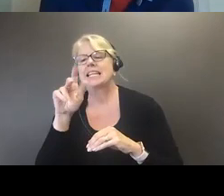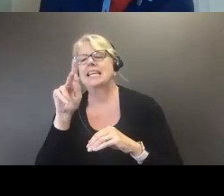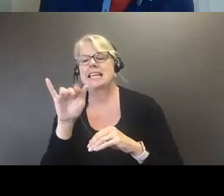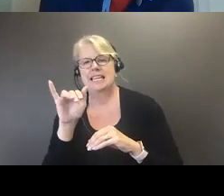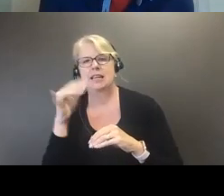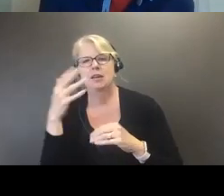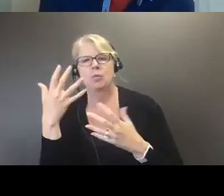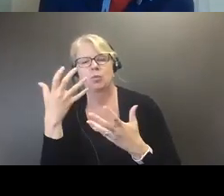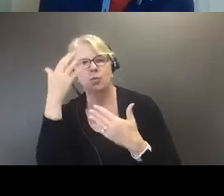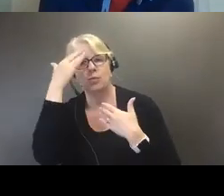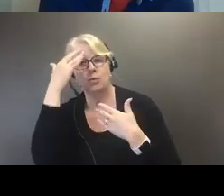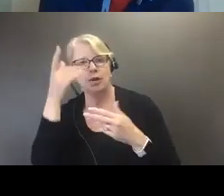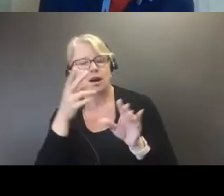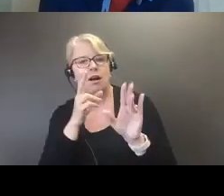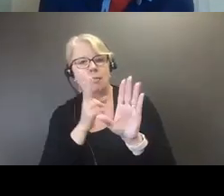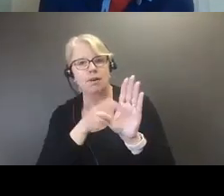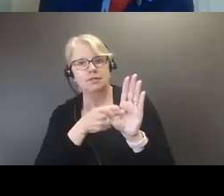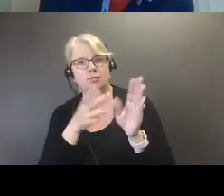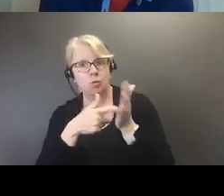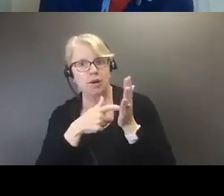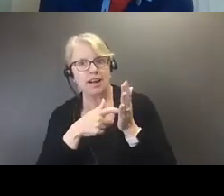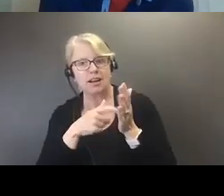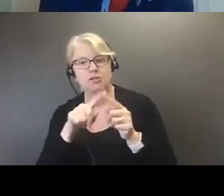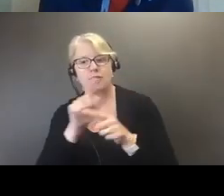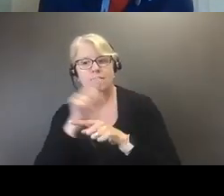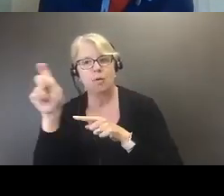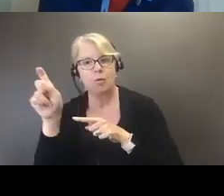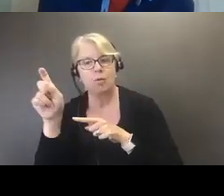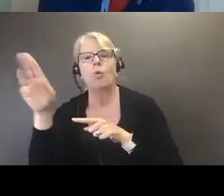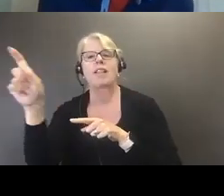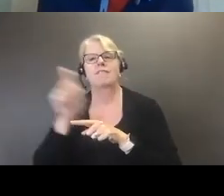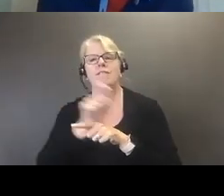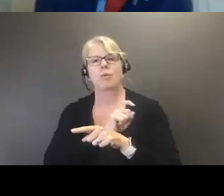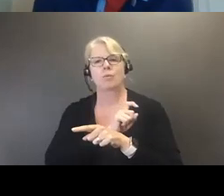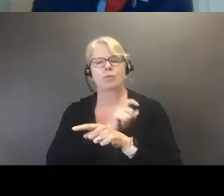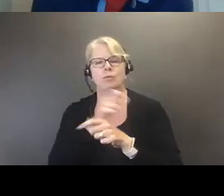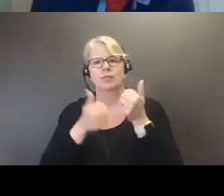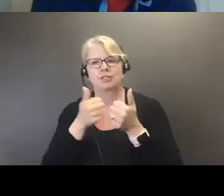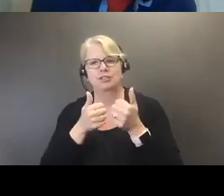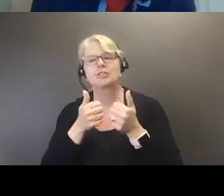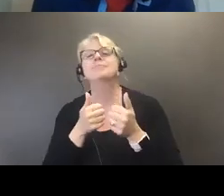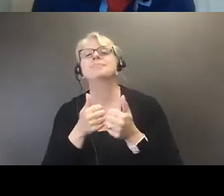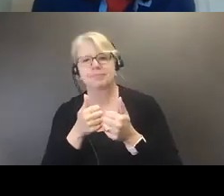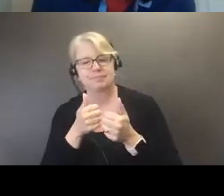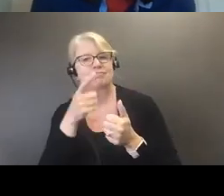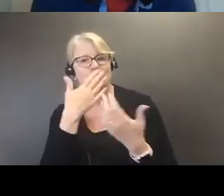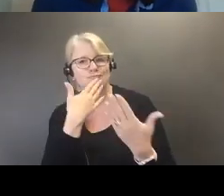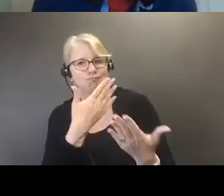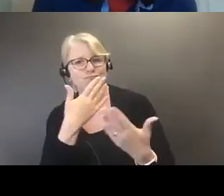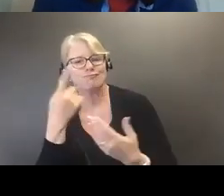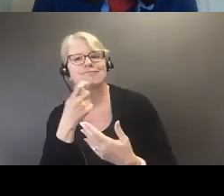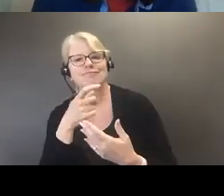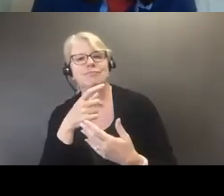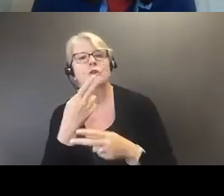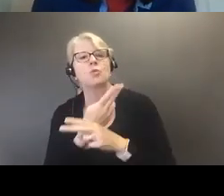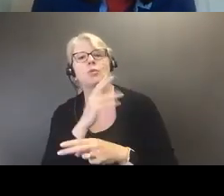know, is the participant required to call in, or will they be called? That's an excellent question. So using the platform